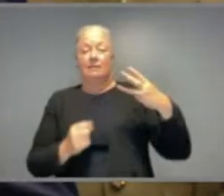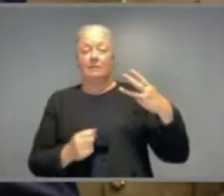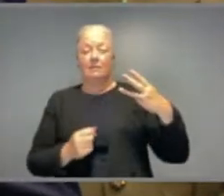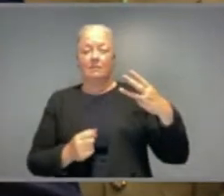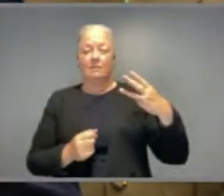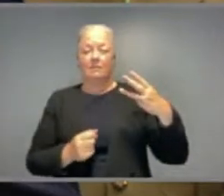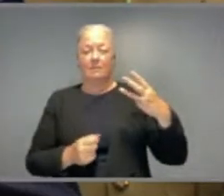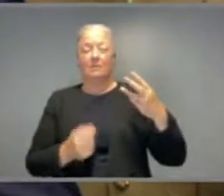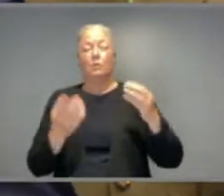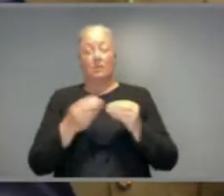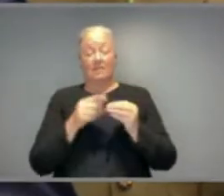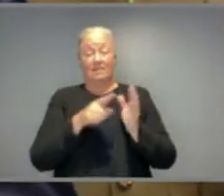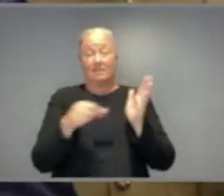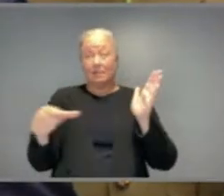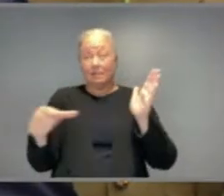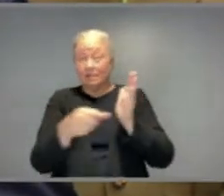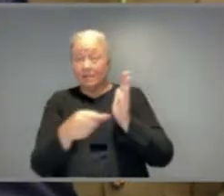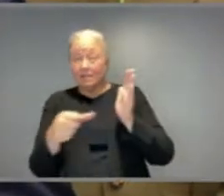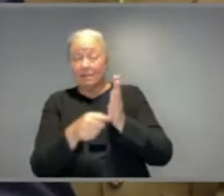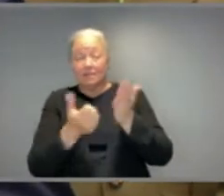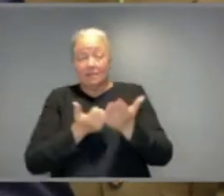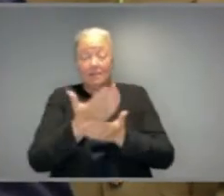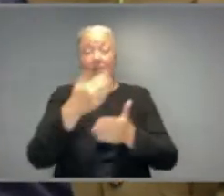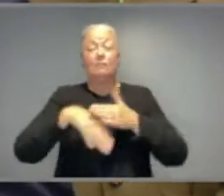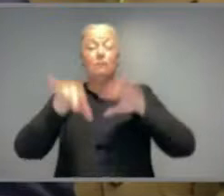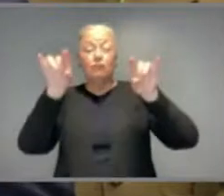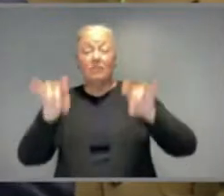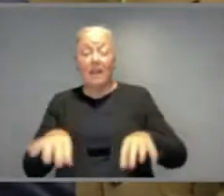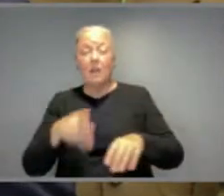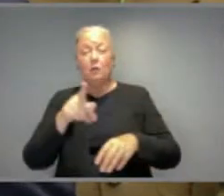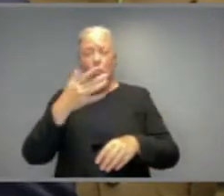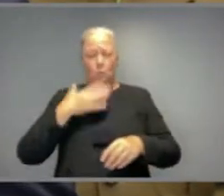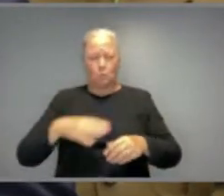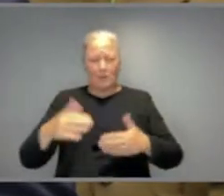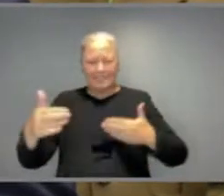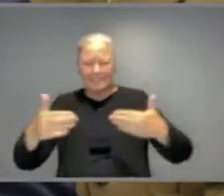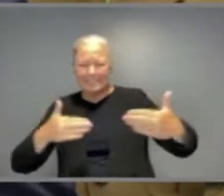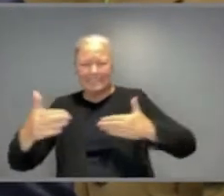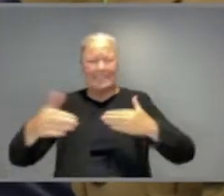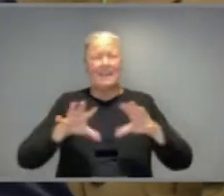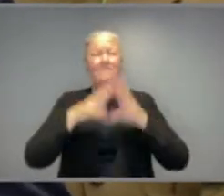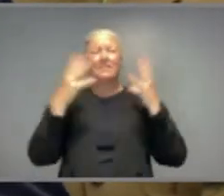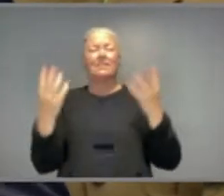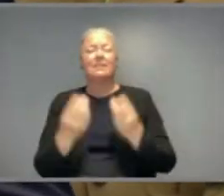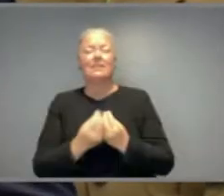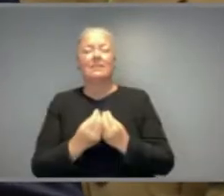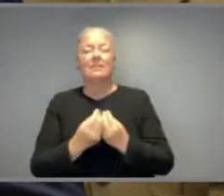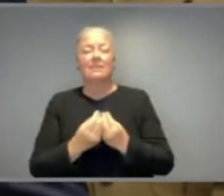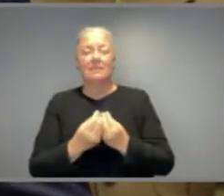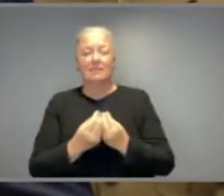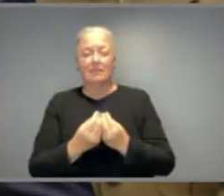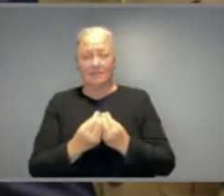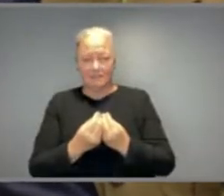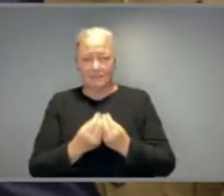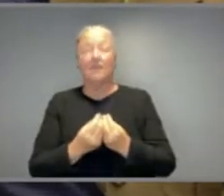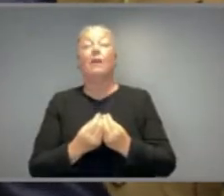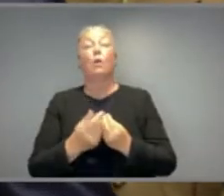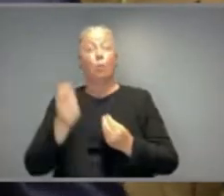to the country of managing COVID comes down as vaccination rates go up.